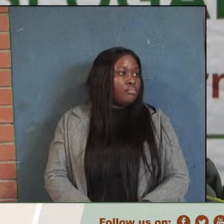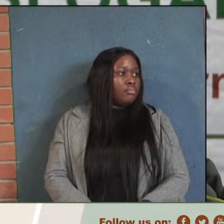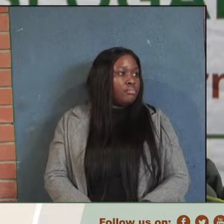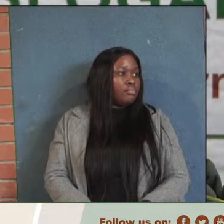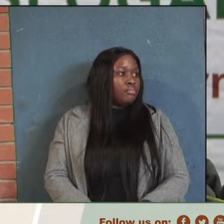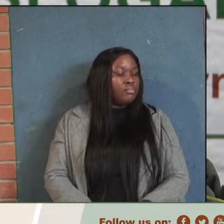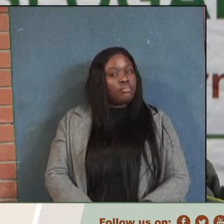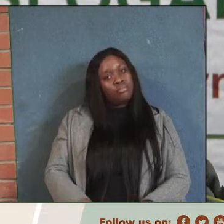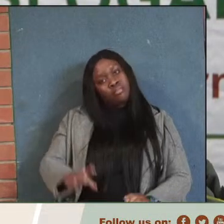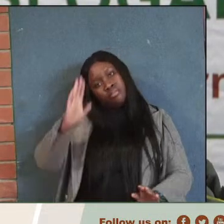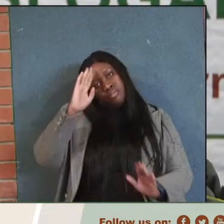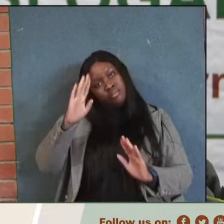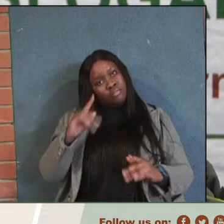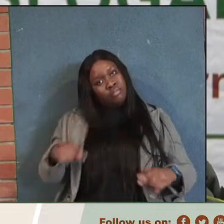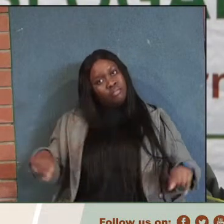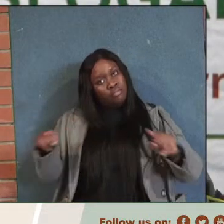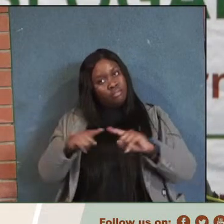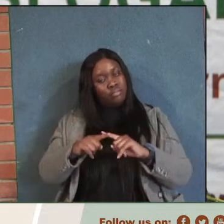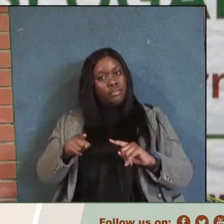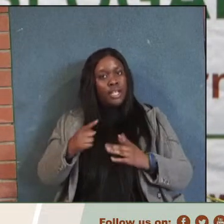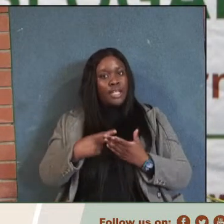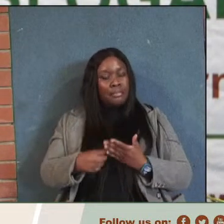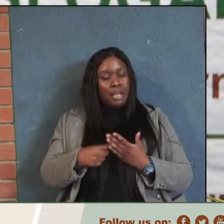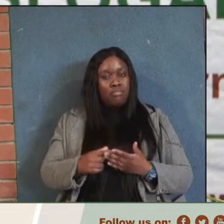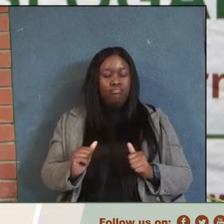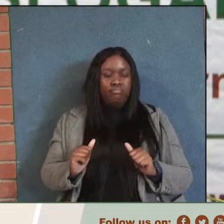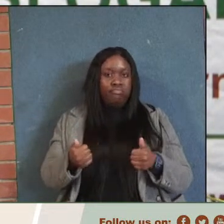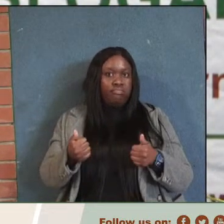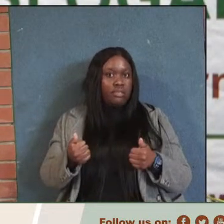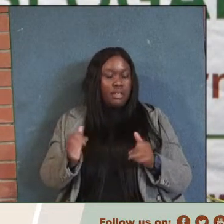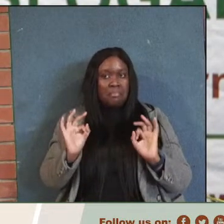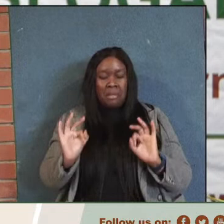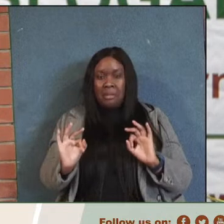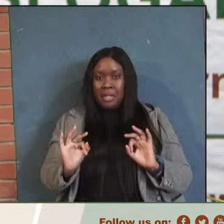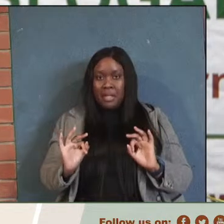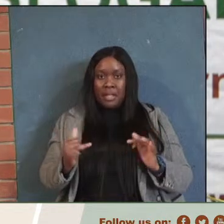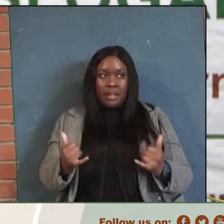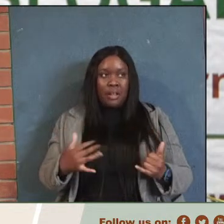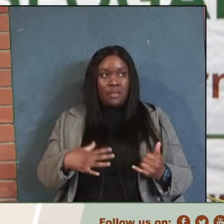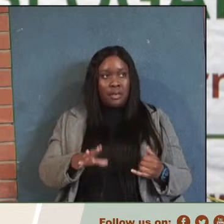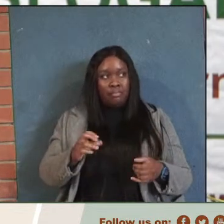The debate was astounding, and